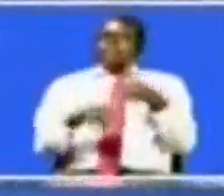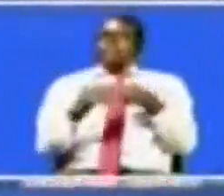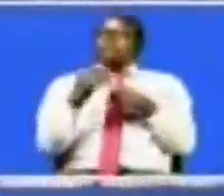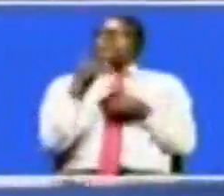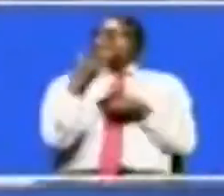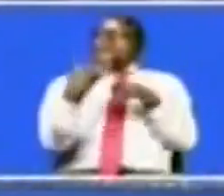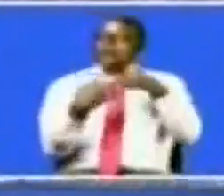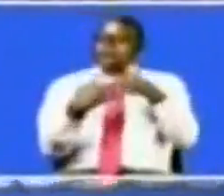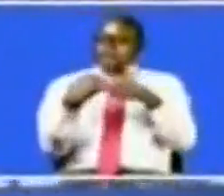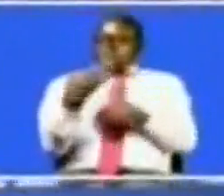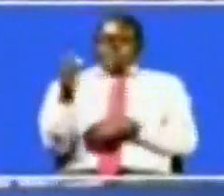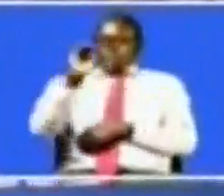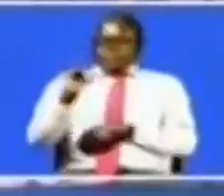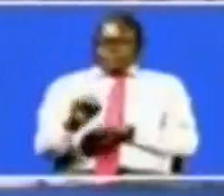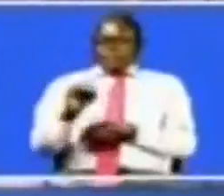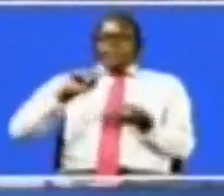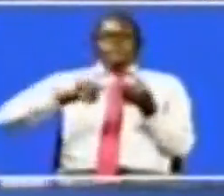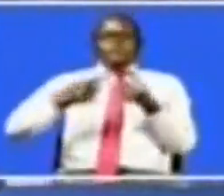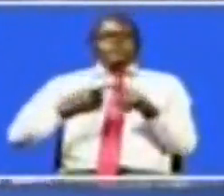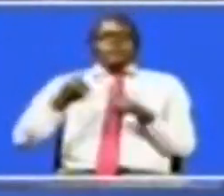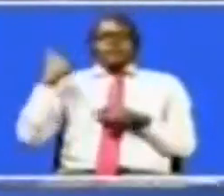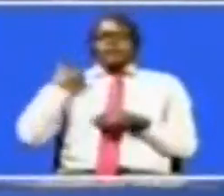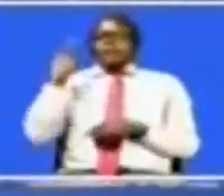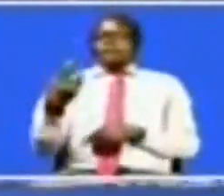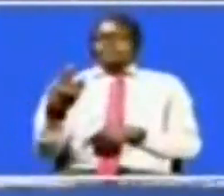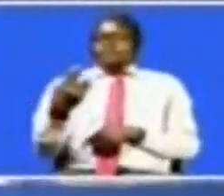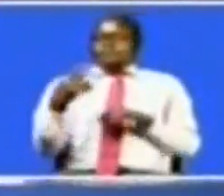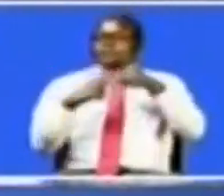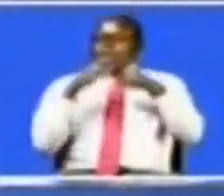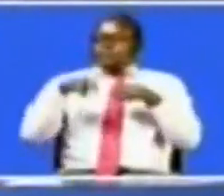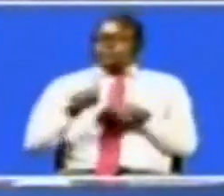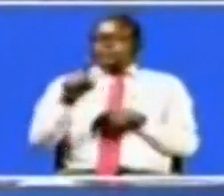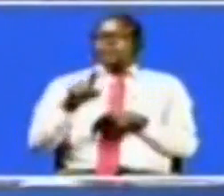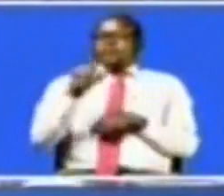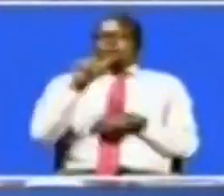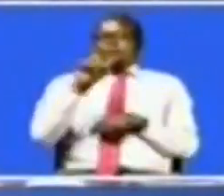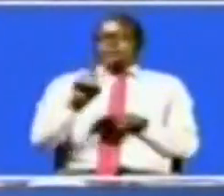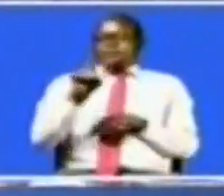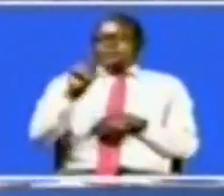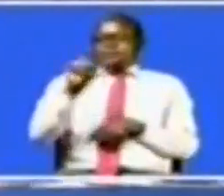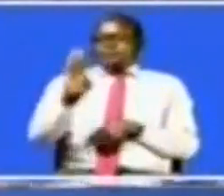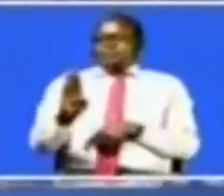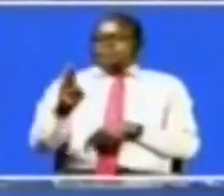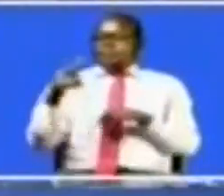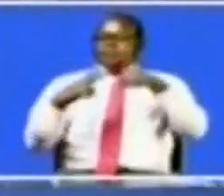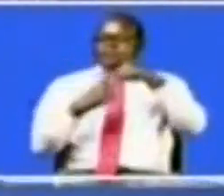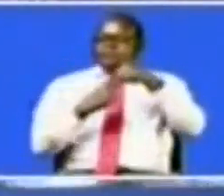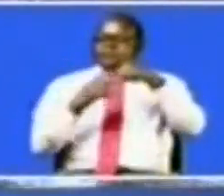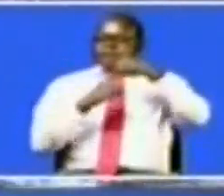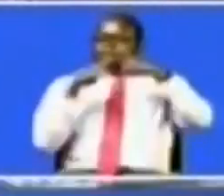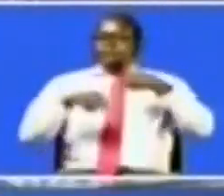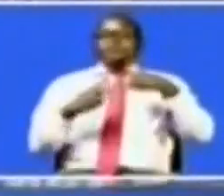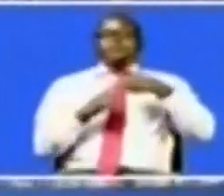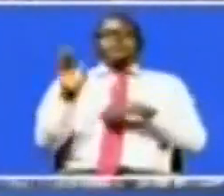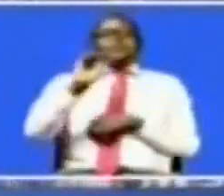9.85%, closely behind. Standard is fourth on 7.11%. DTB has 6.72% of the market share,